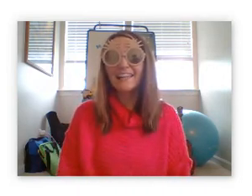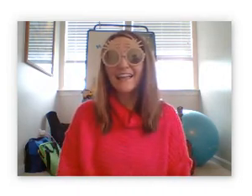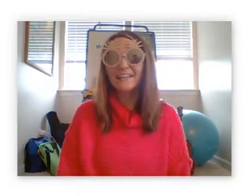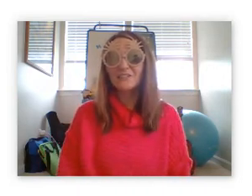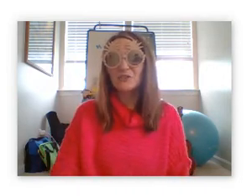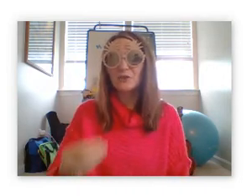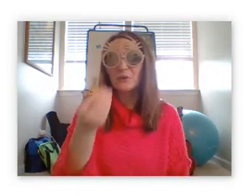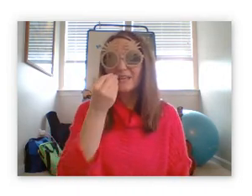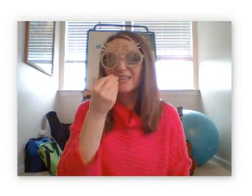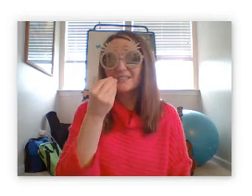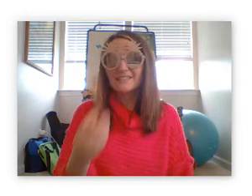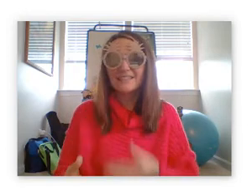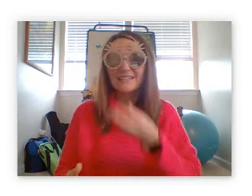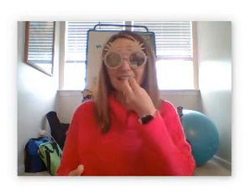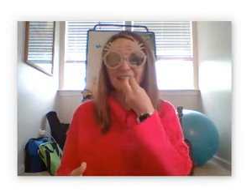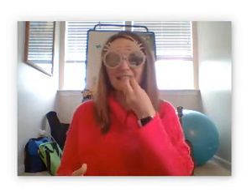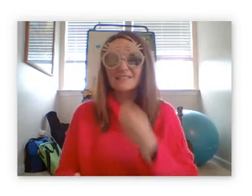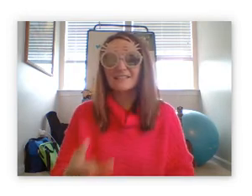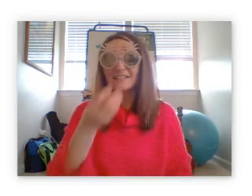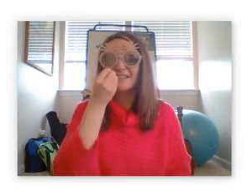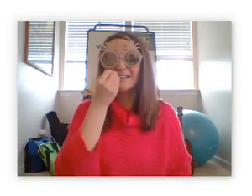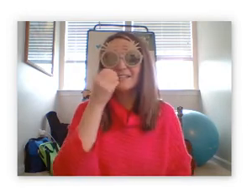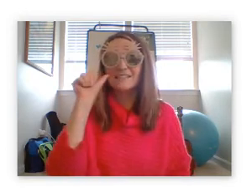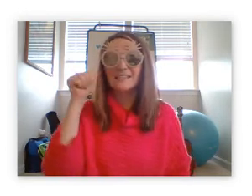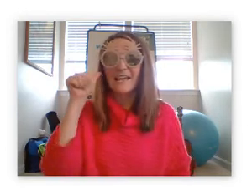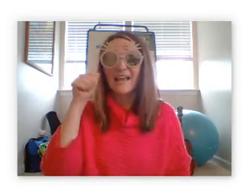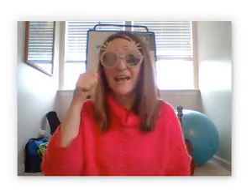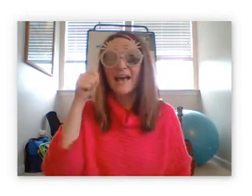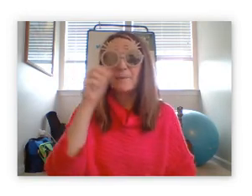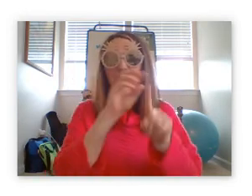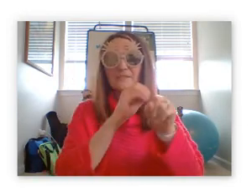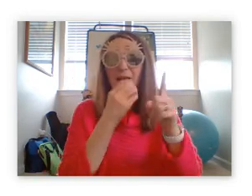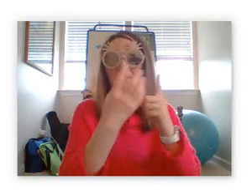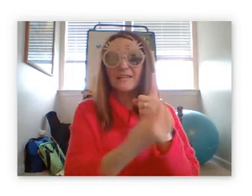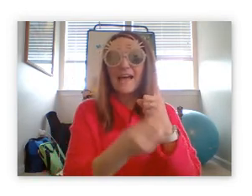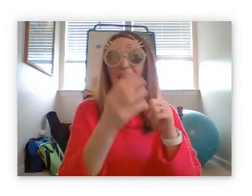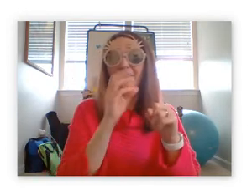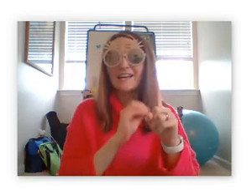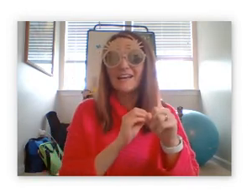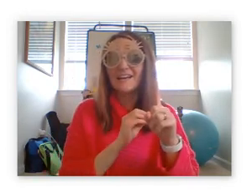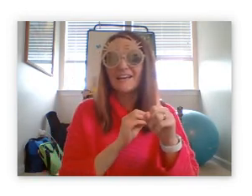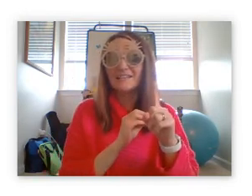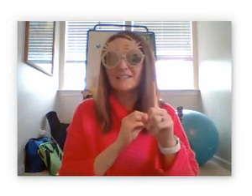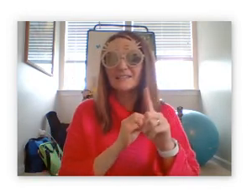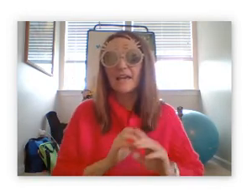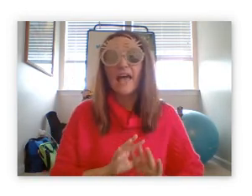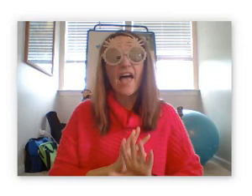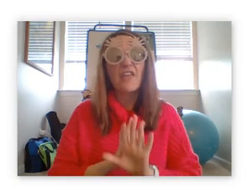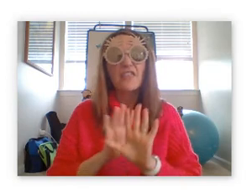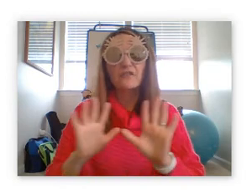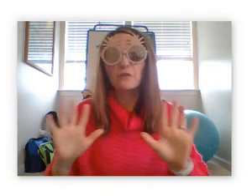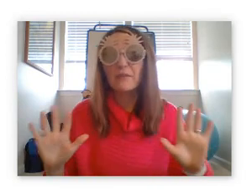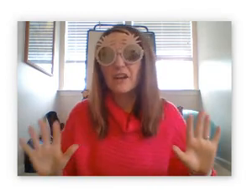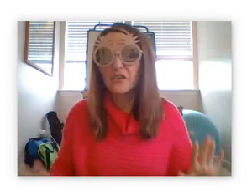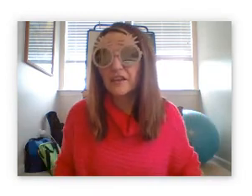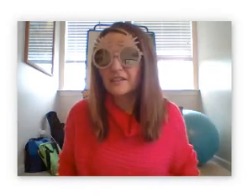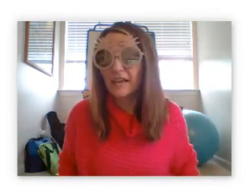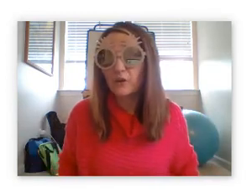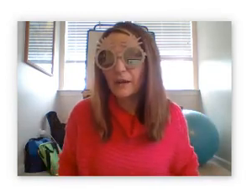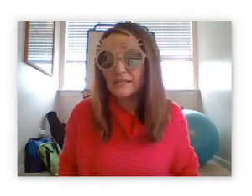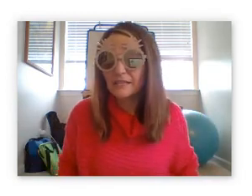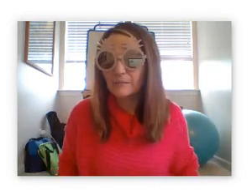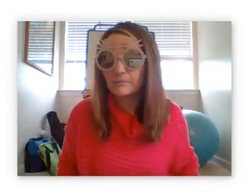I like to eat, eat, eat apples and bananas. And then from there,